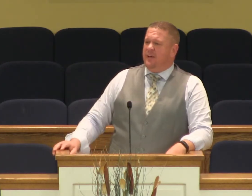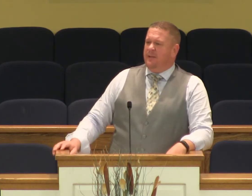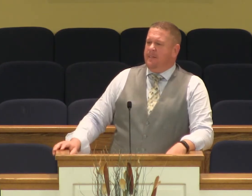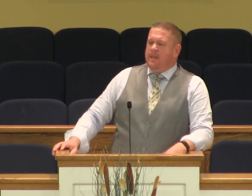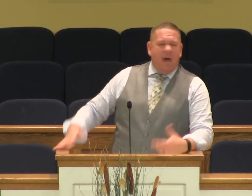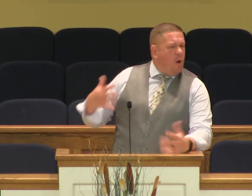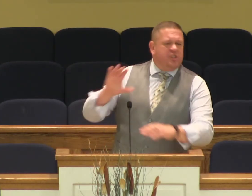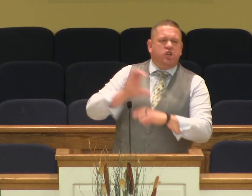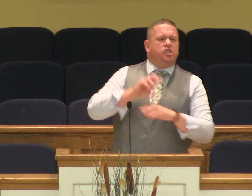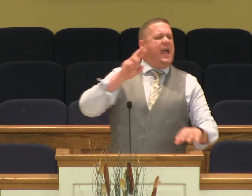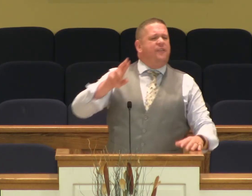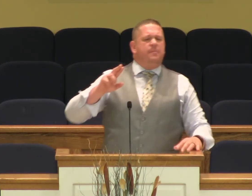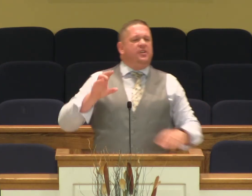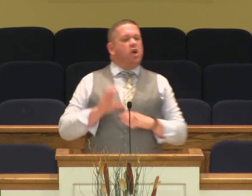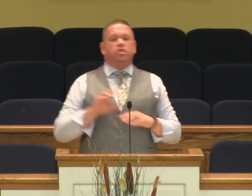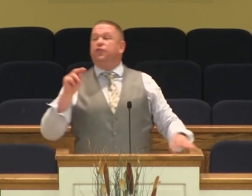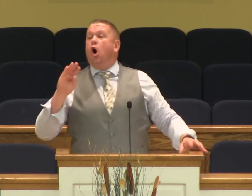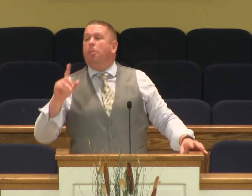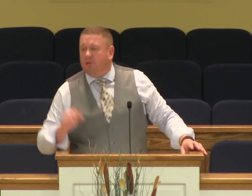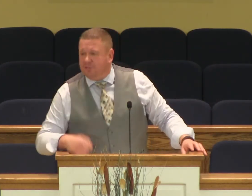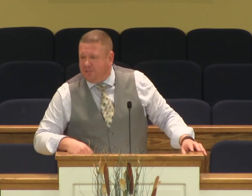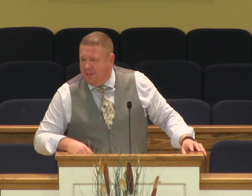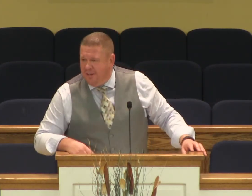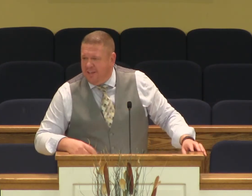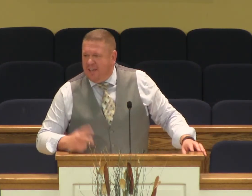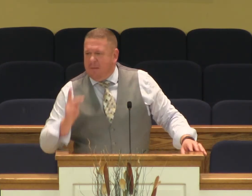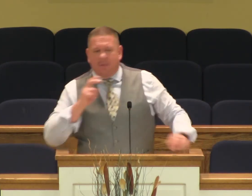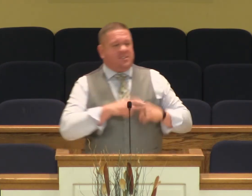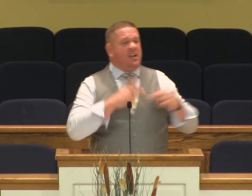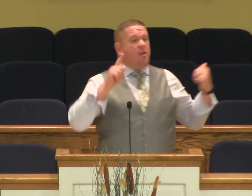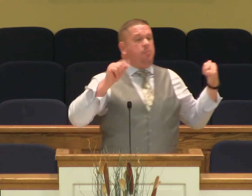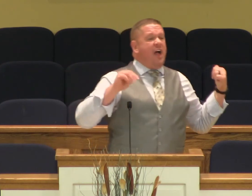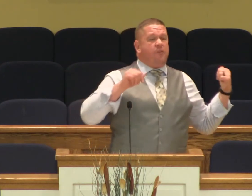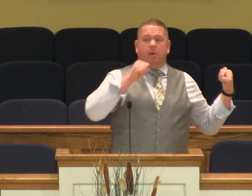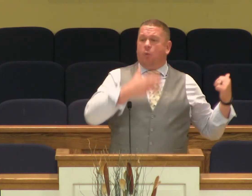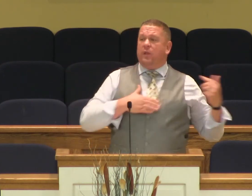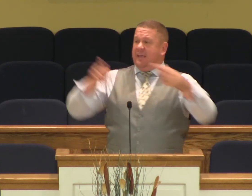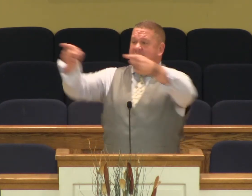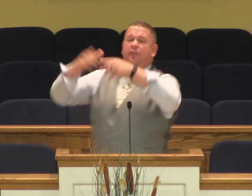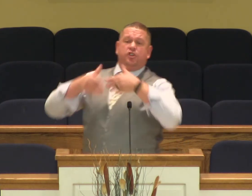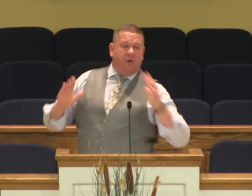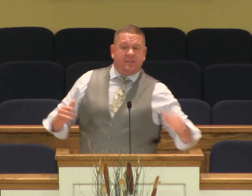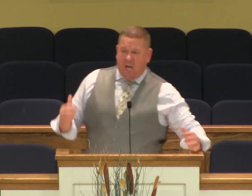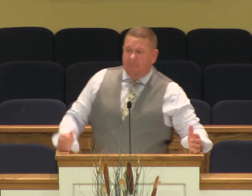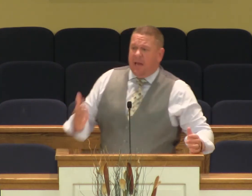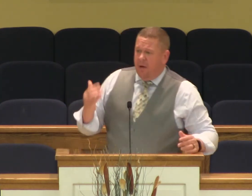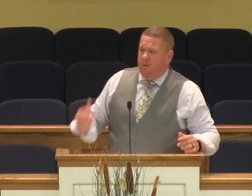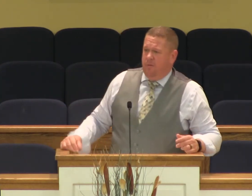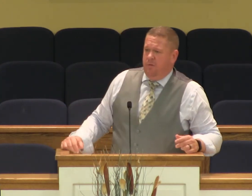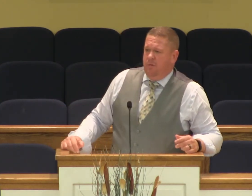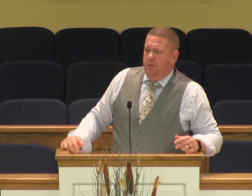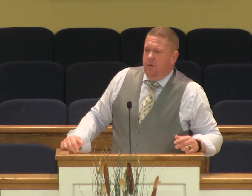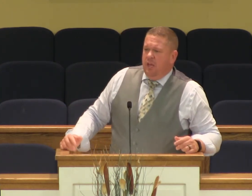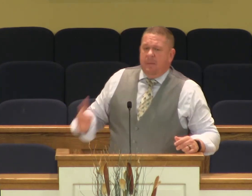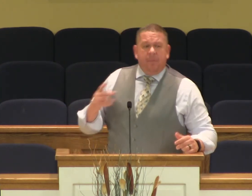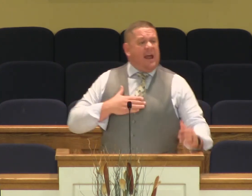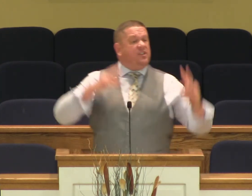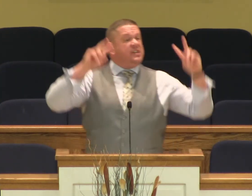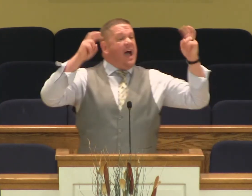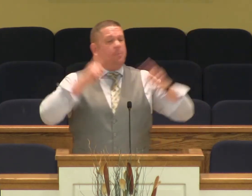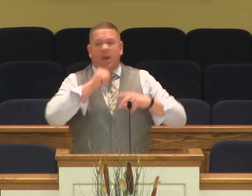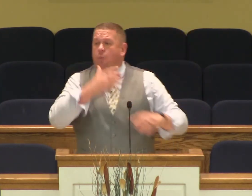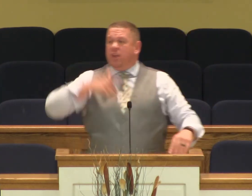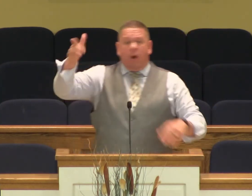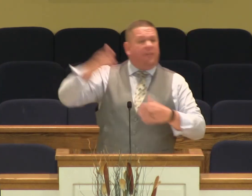balance. I don't want this church to ever be a church of nobles. People that sit on the platform but aren't willing to get out on the streets. Help me now. People that have